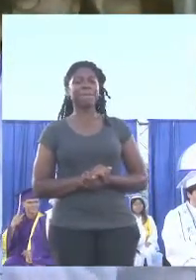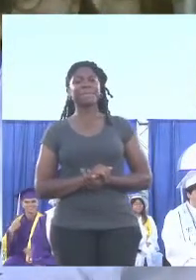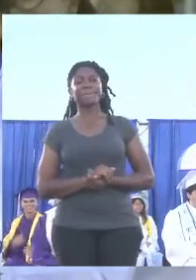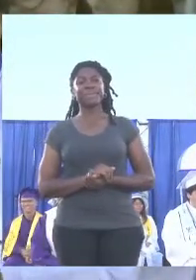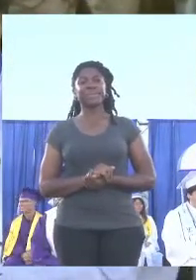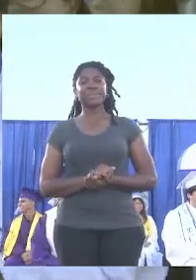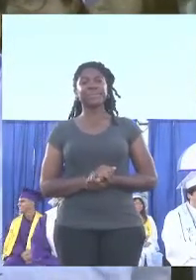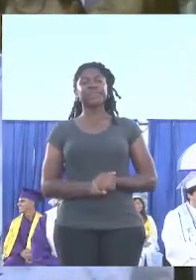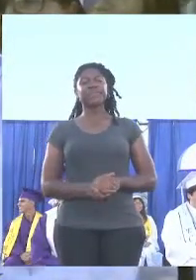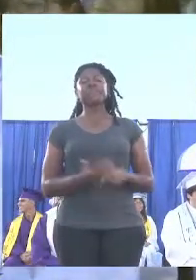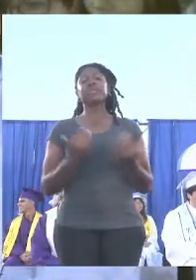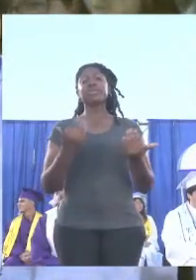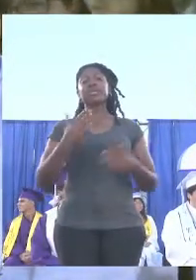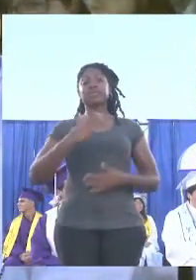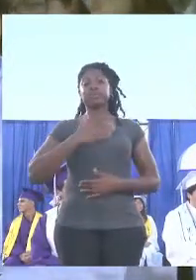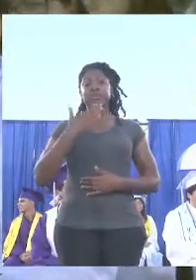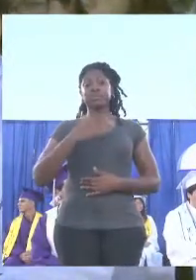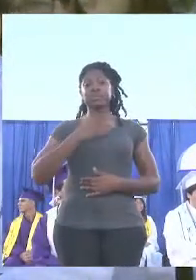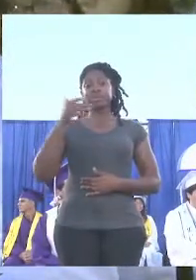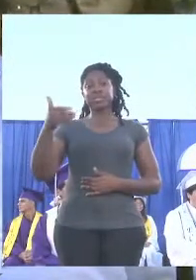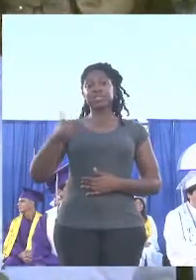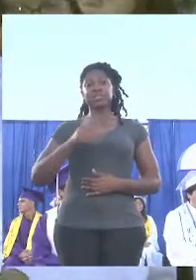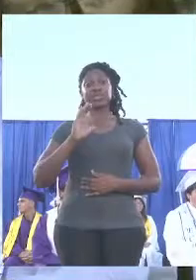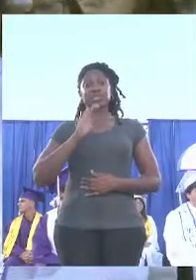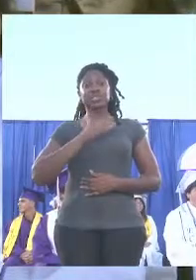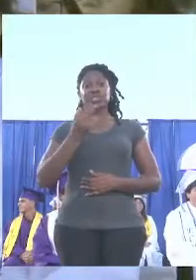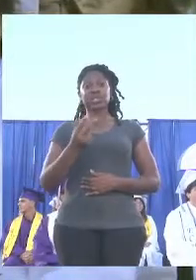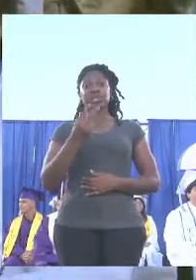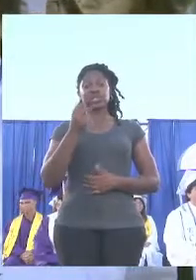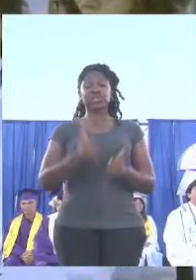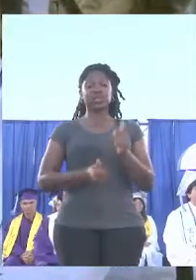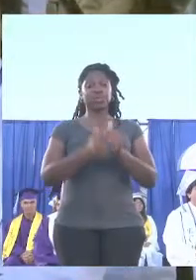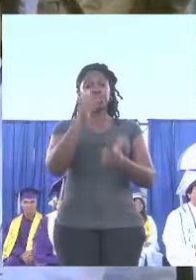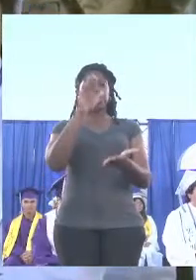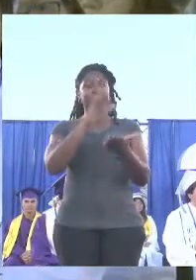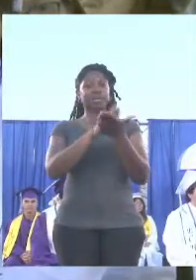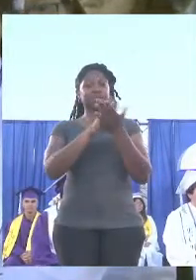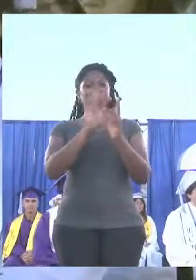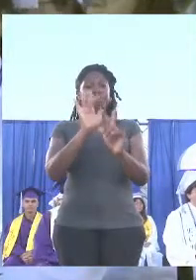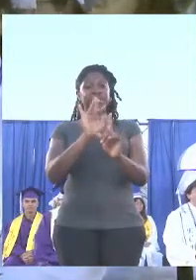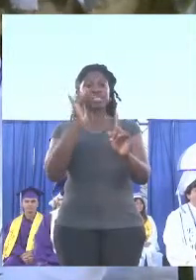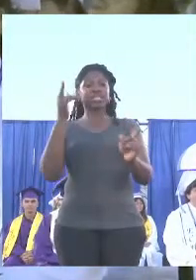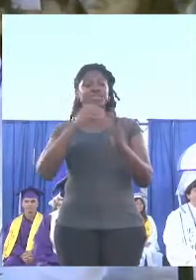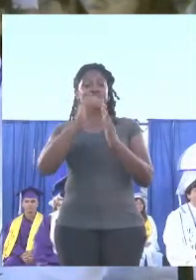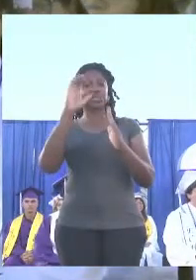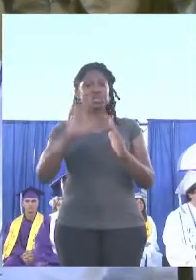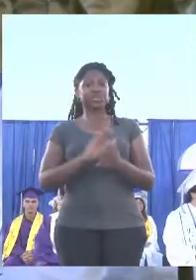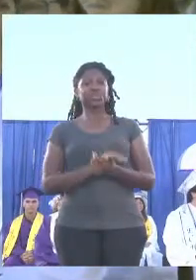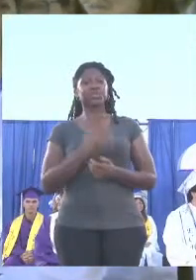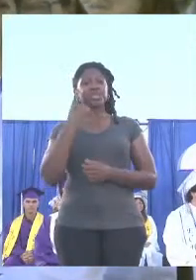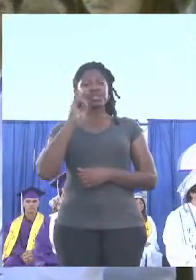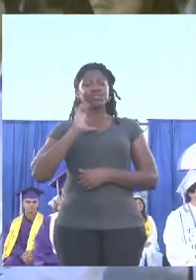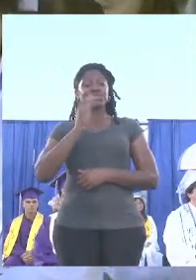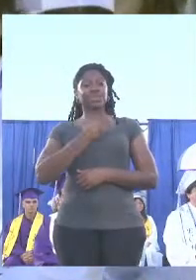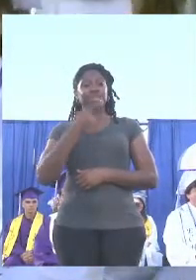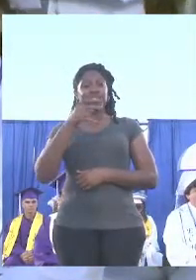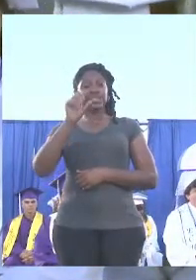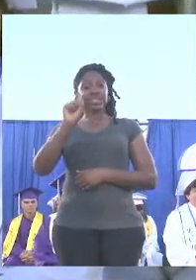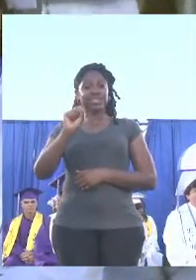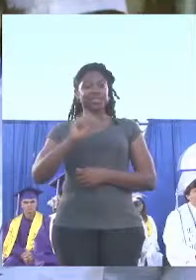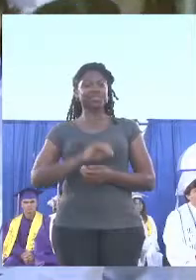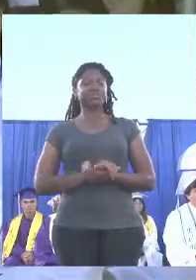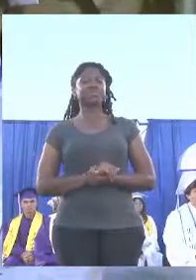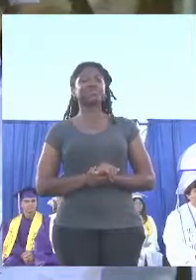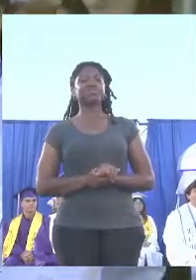It is now my pleasure to introduce our two most academically distinguished students of the Brackenridge High School class